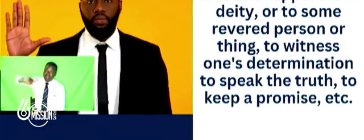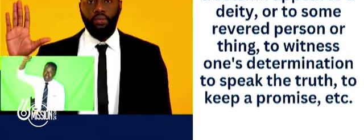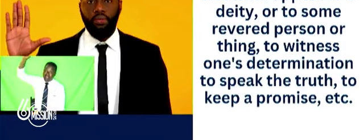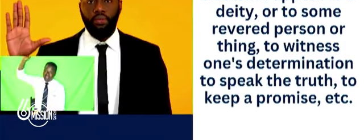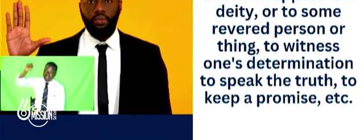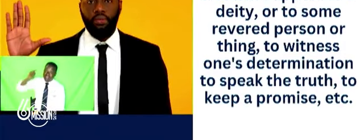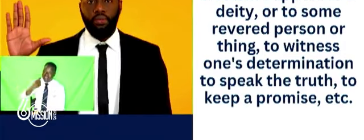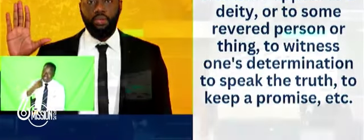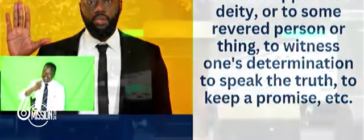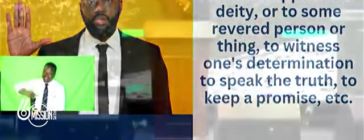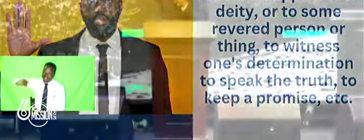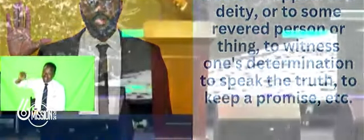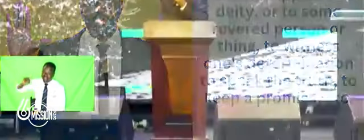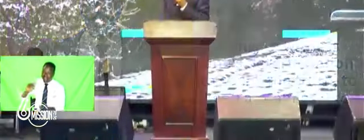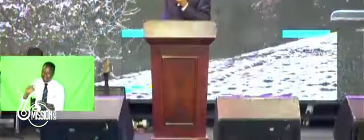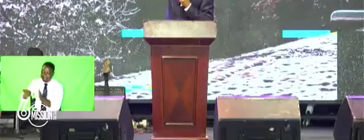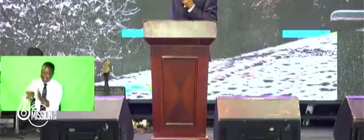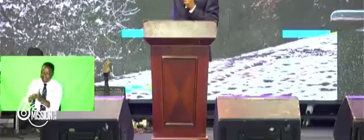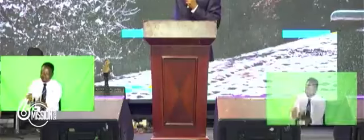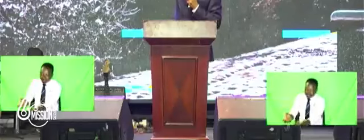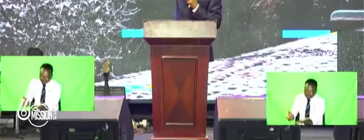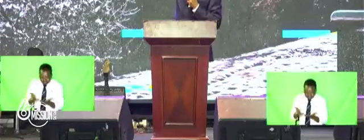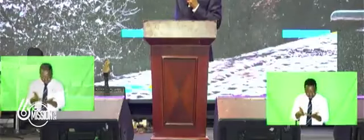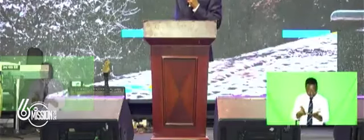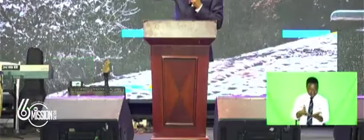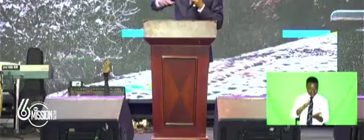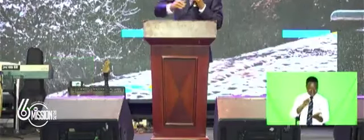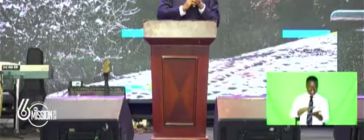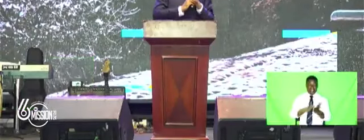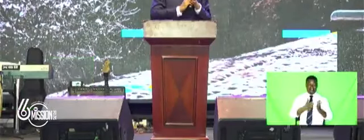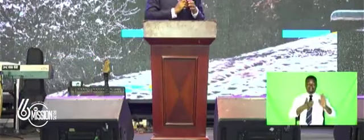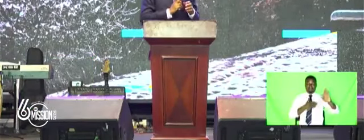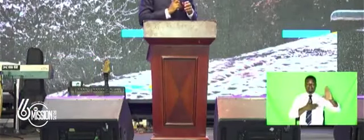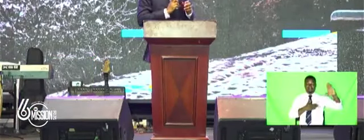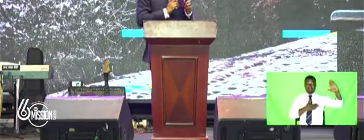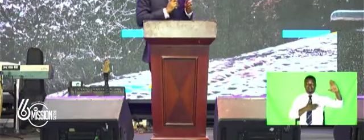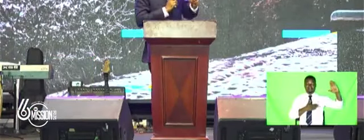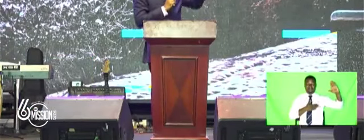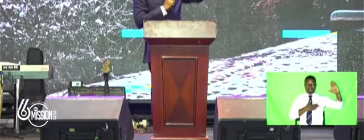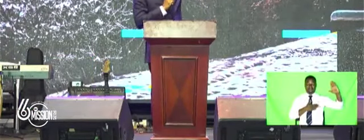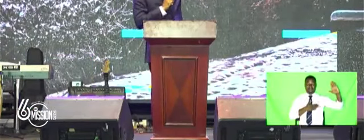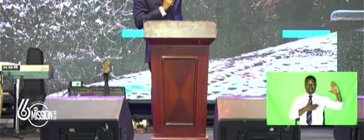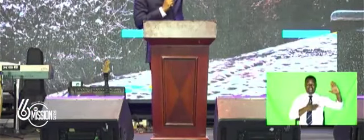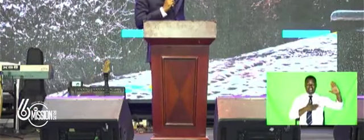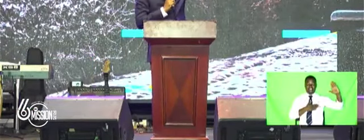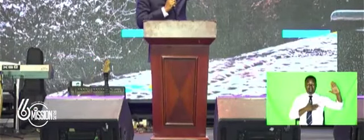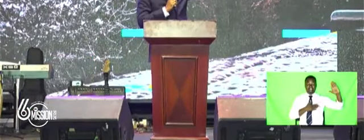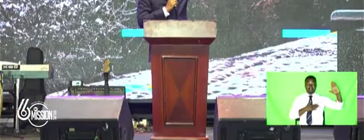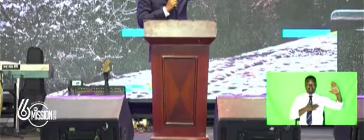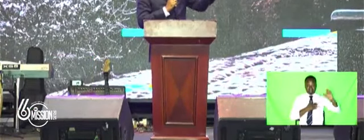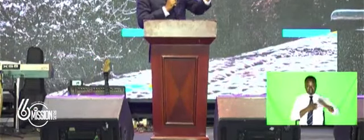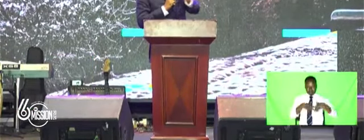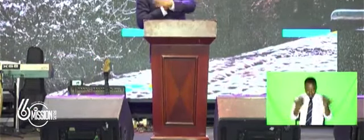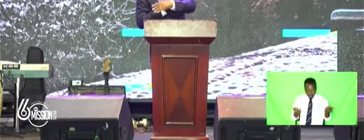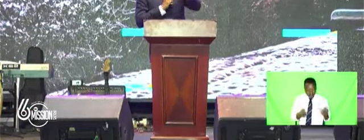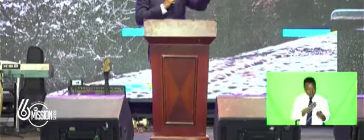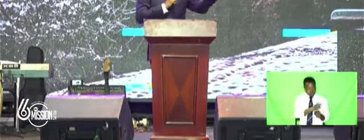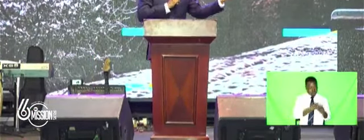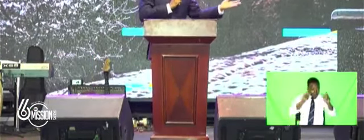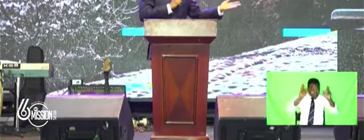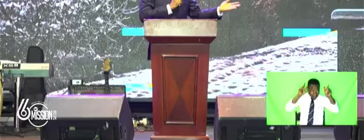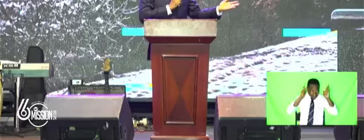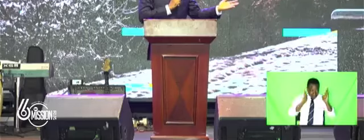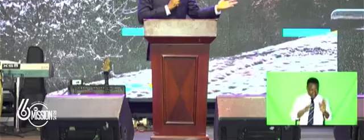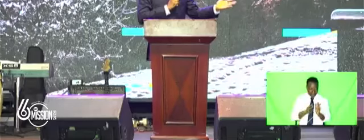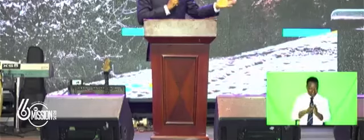lift the Bible and then you swear. If you are a Muslim, they will give you the Quran. If you don't want any of